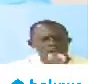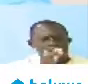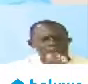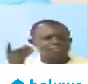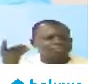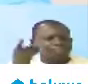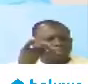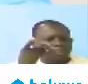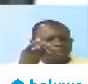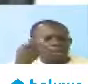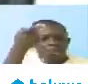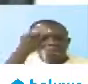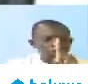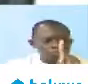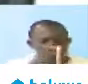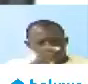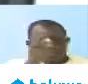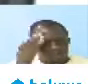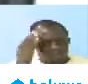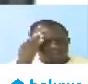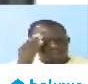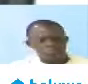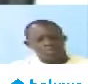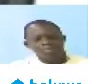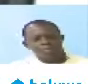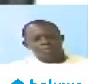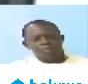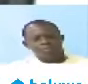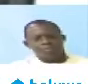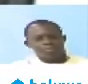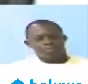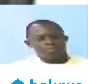No, I have